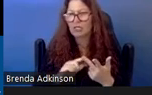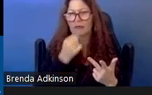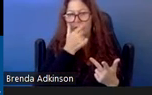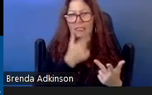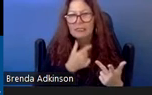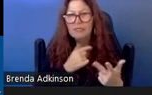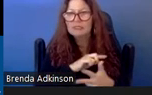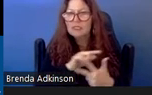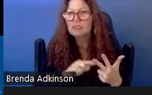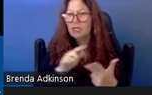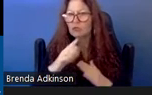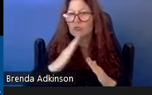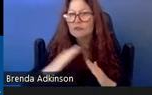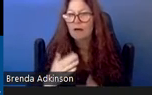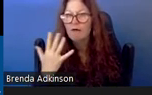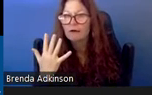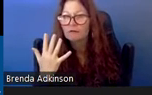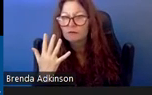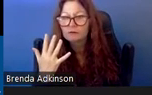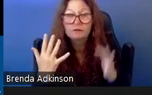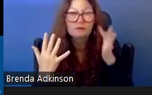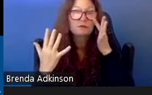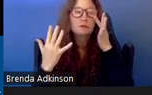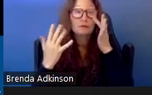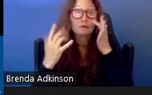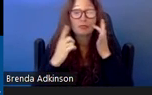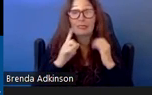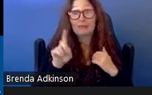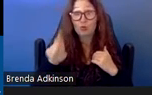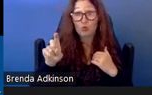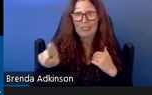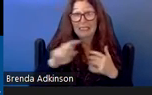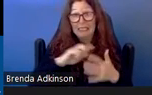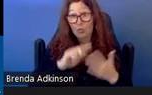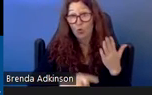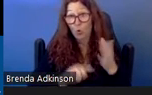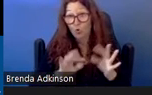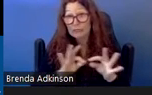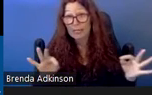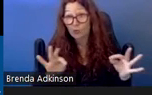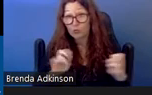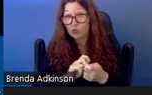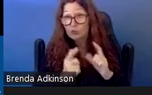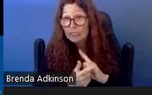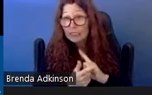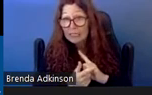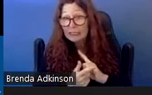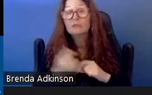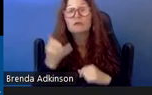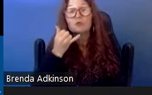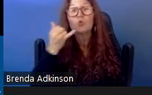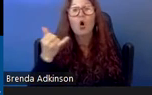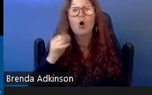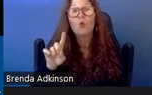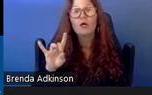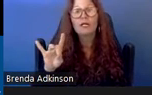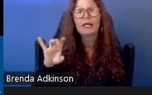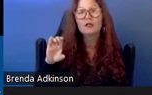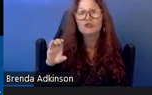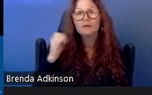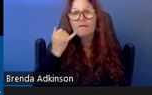section that says, if you have a need for these languages to be translated, caller 800 number, and it gives